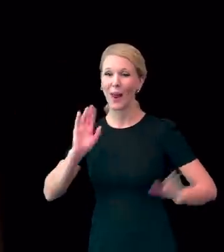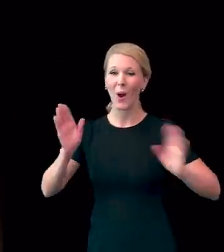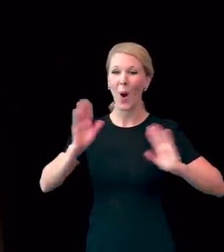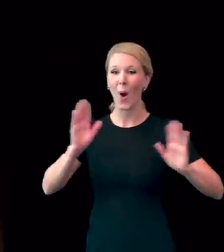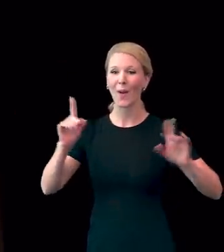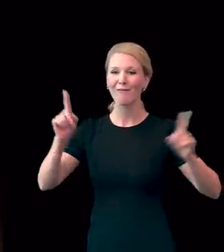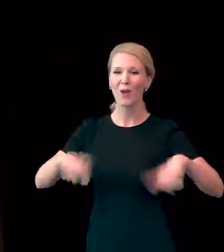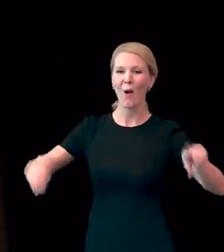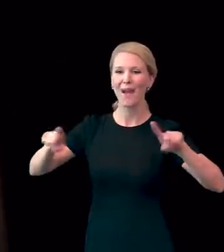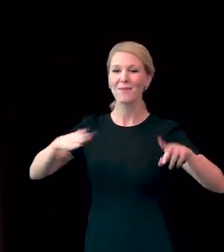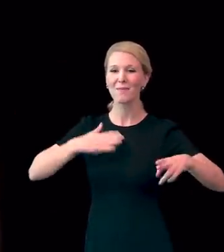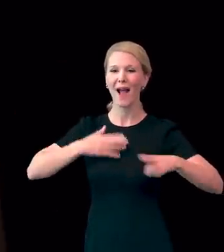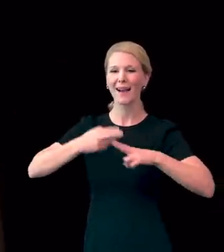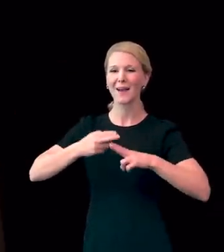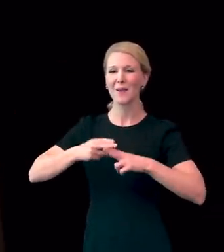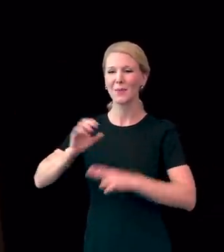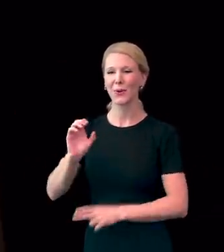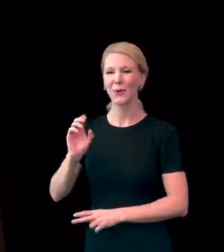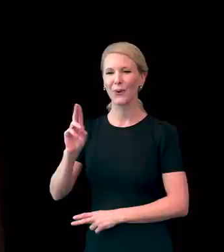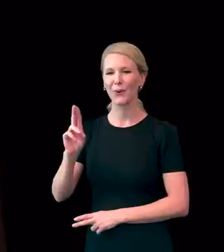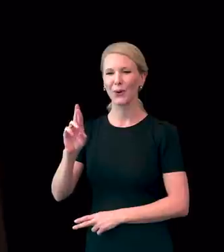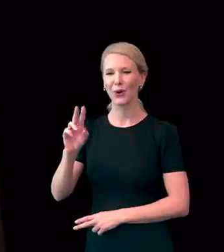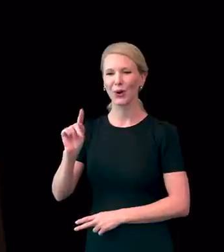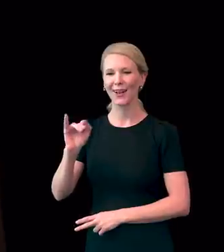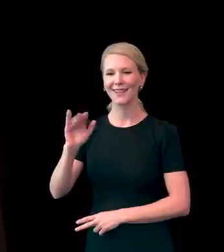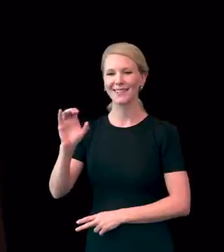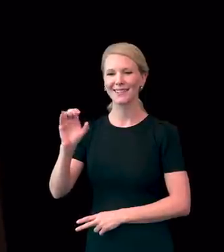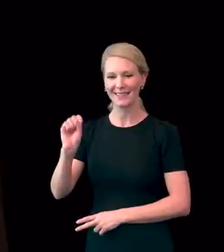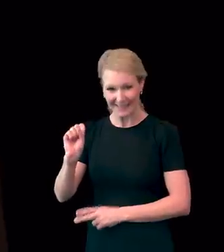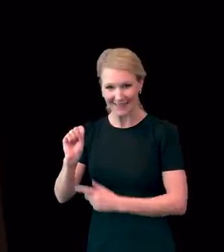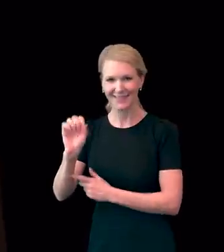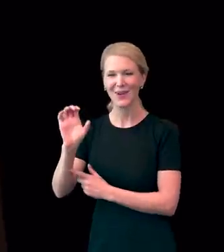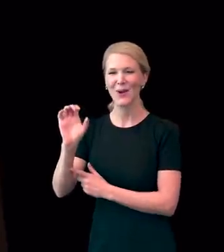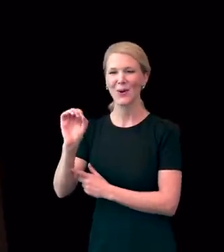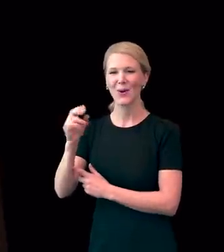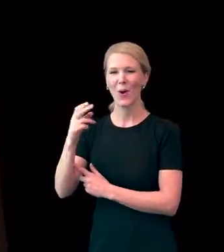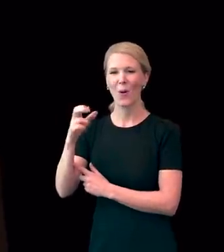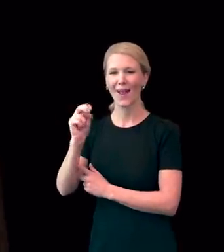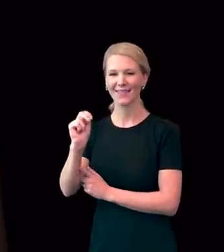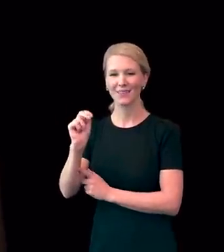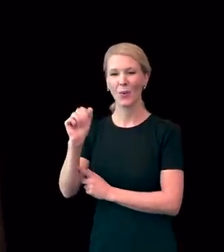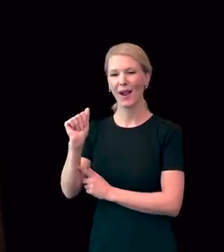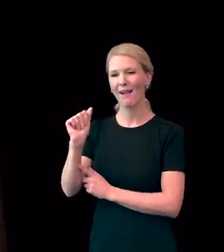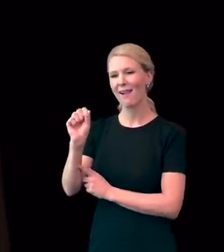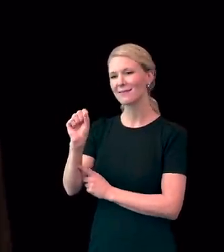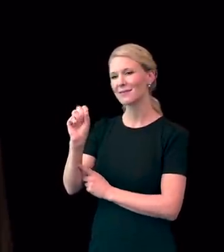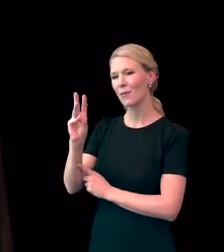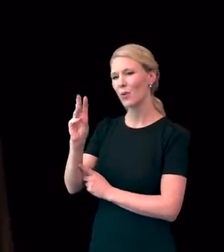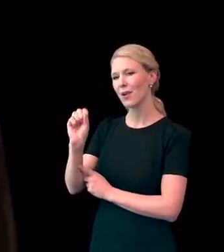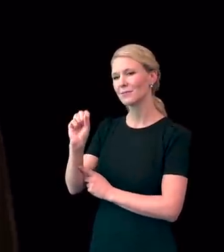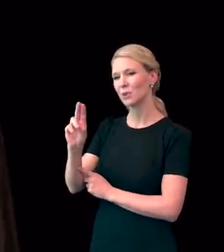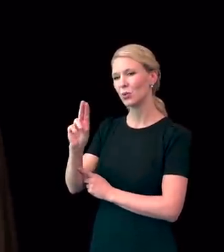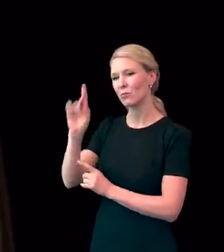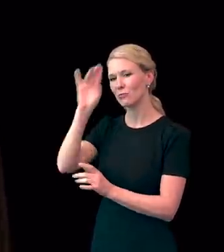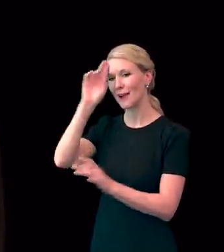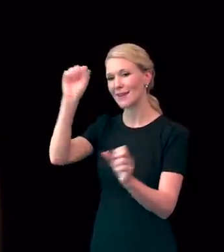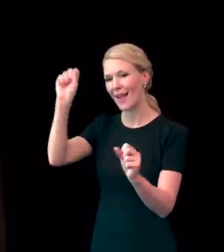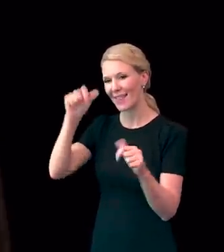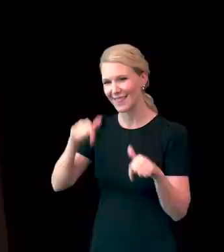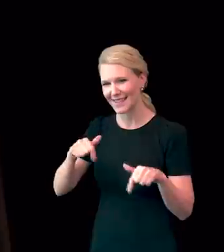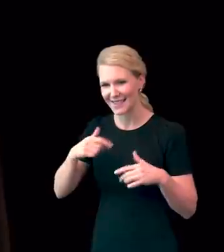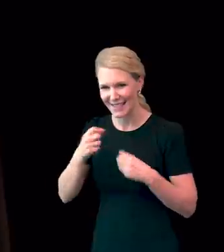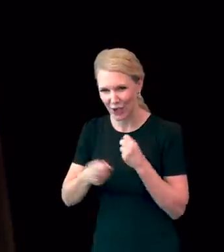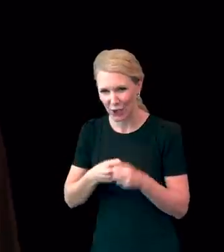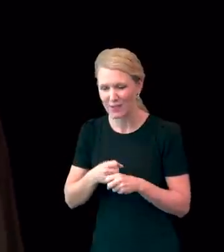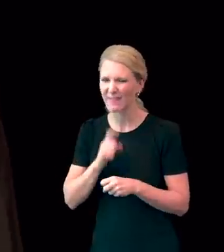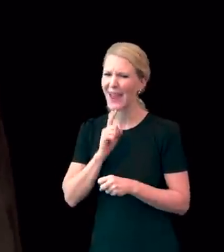Well, hello everyone. My name is Curtis Cohen, and I have had the honor of serving you all as ASWSU president this year. This is a very interesting